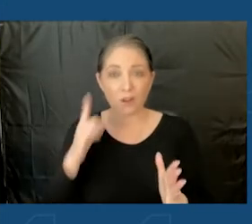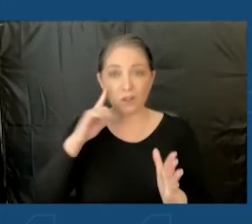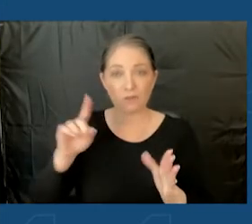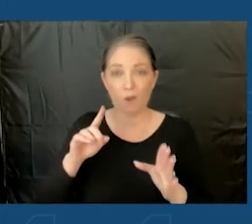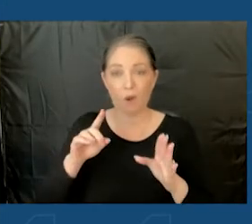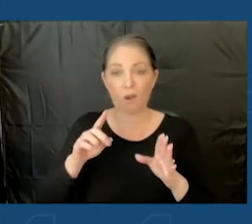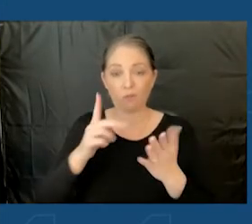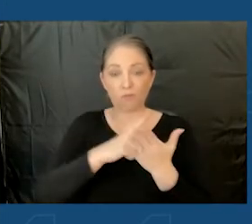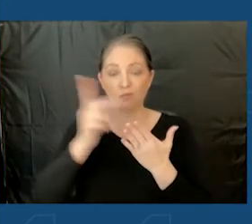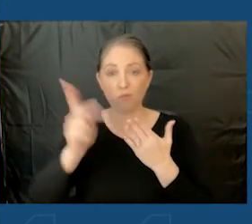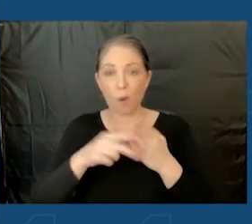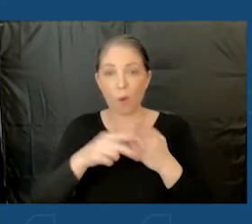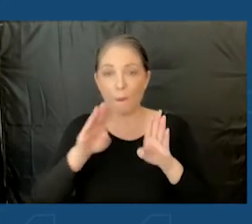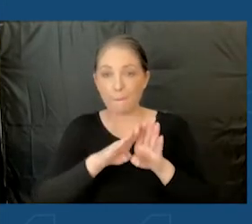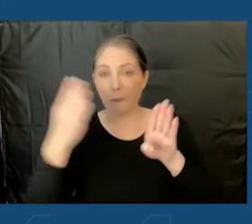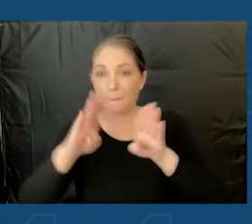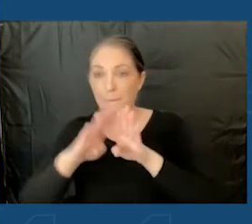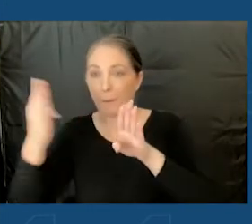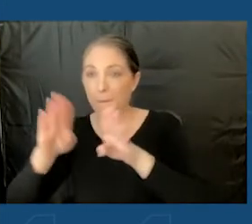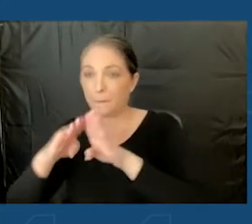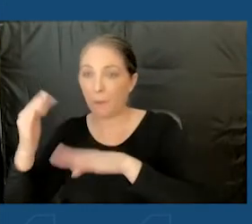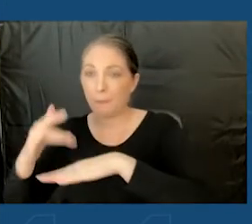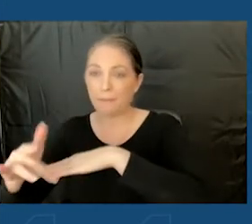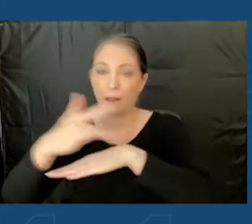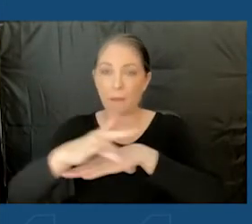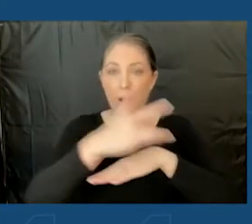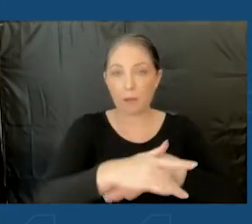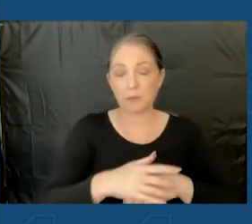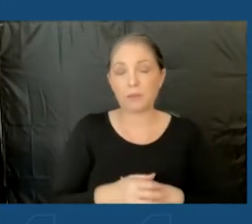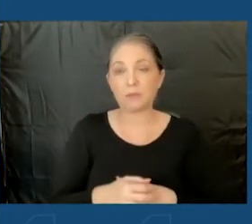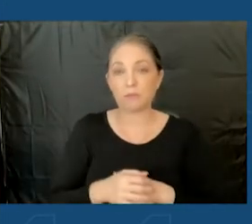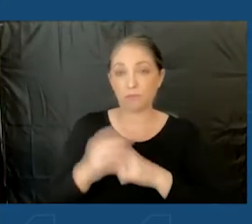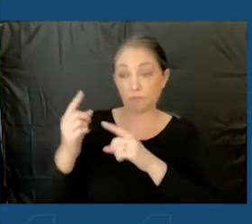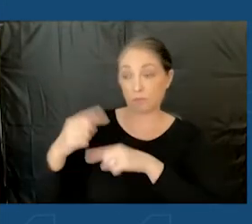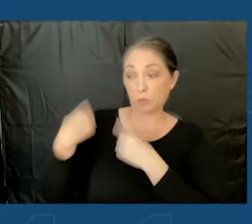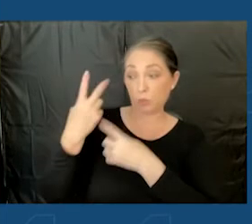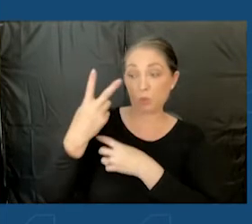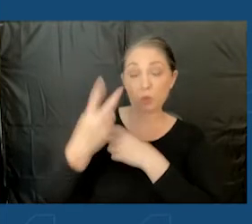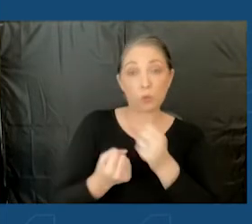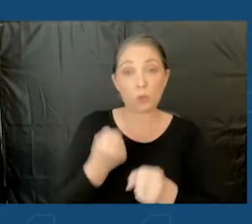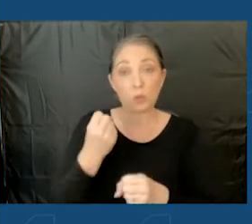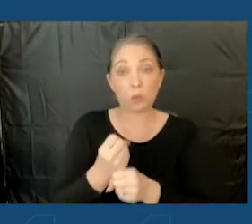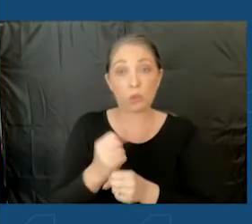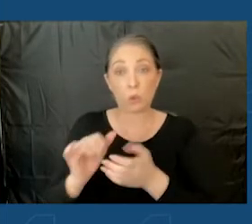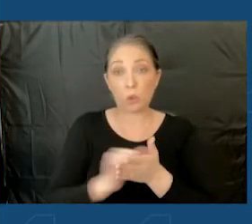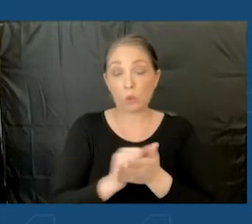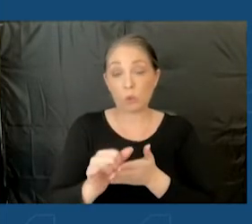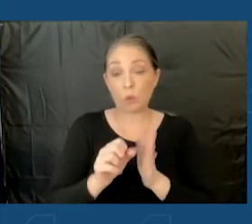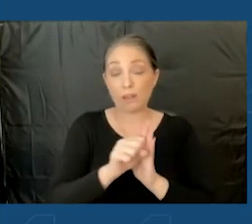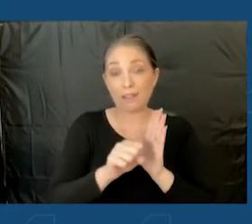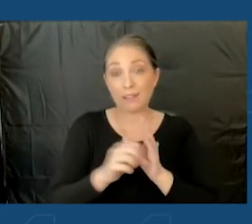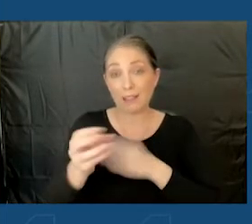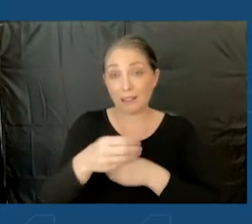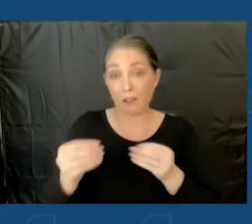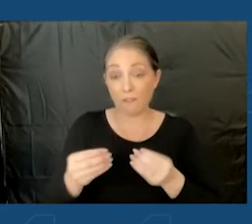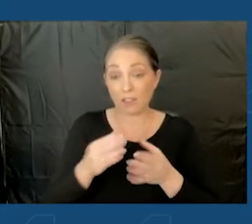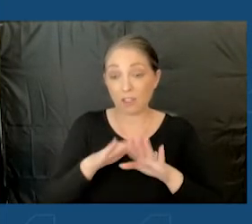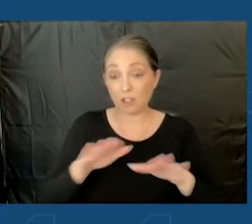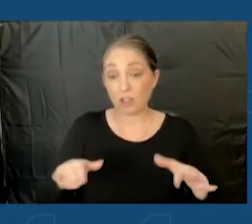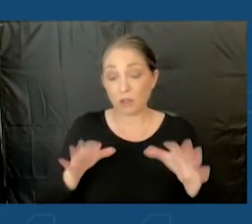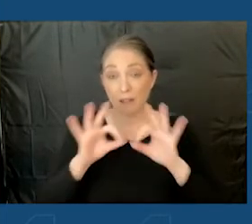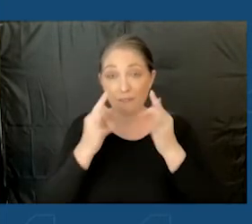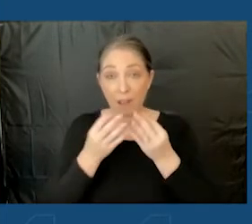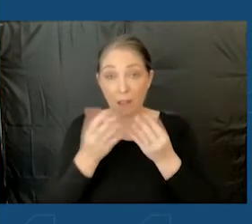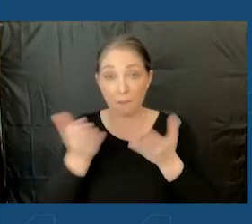years of the pandemic. Over the past 2 years, the New York State Office of Children and Family Services